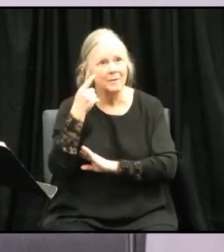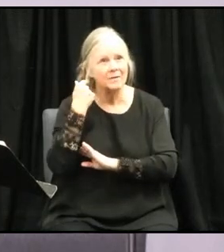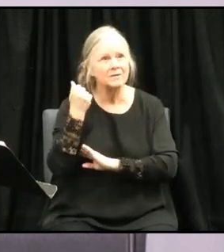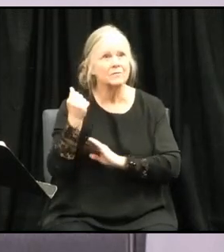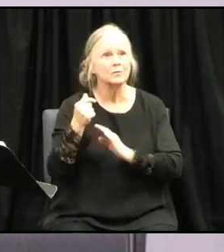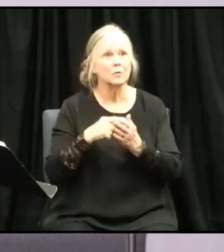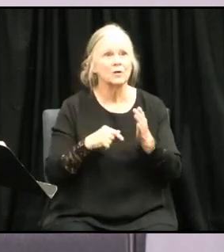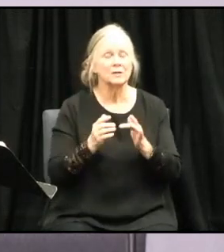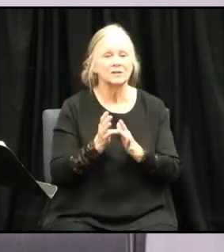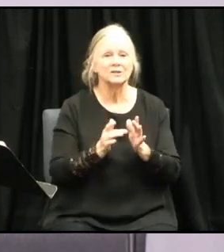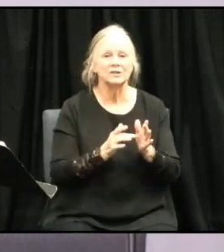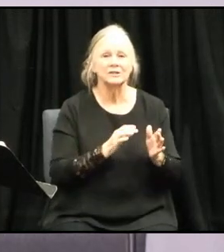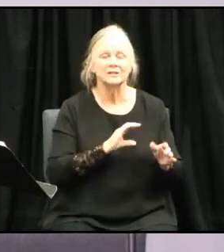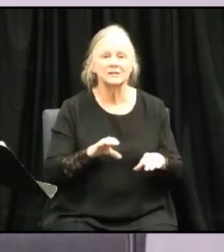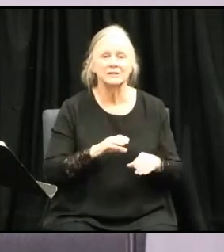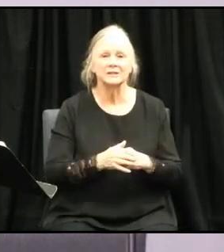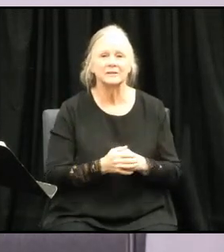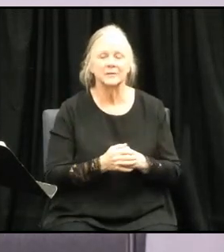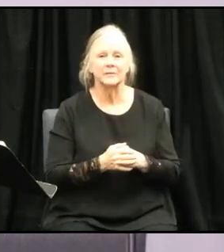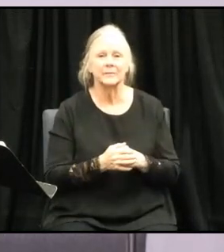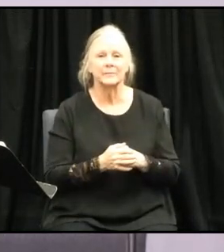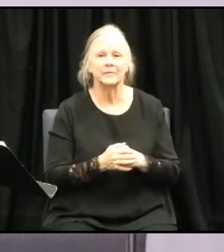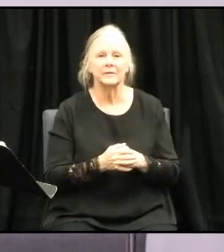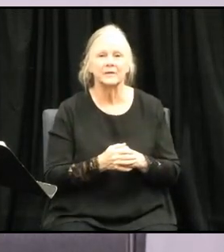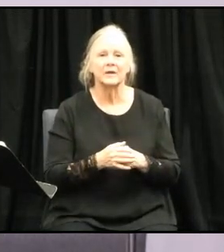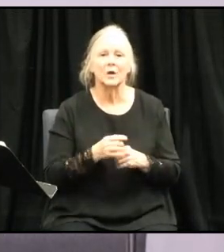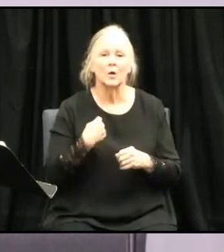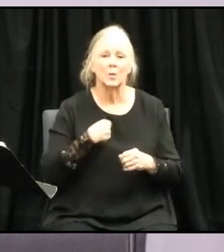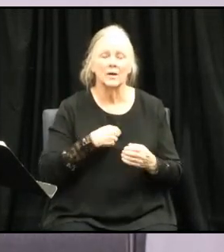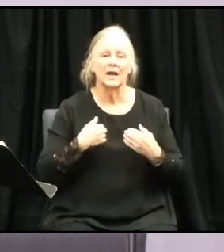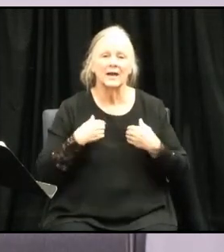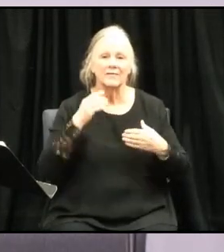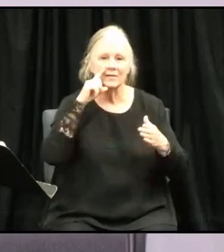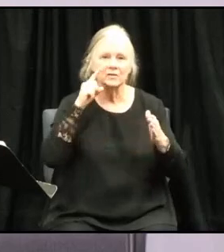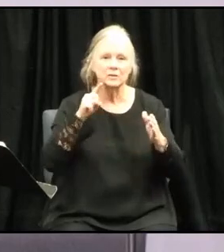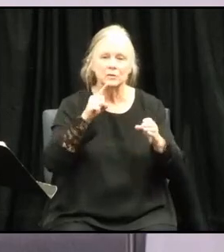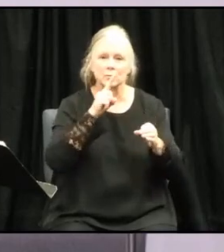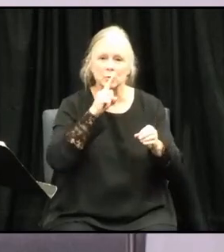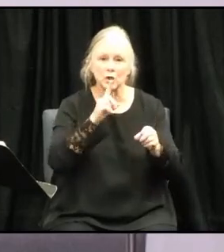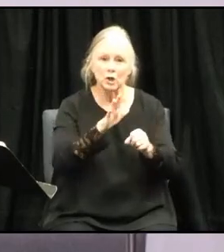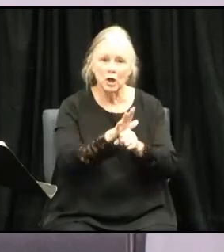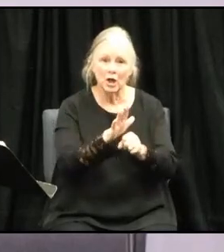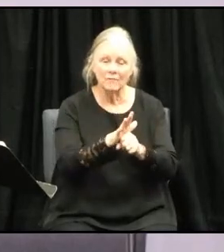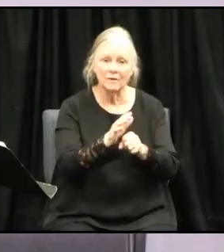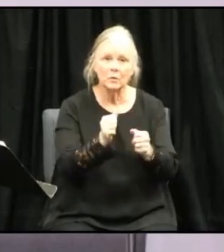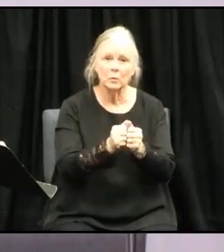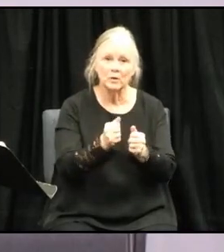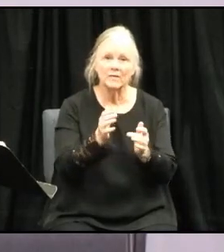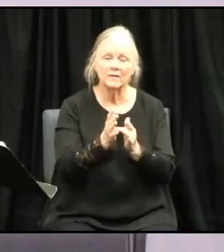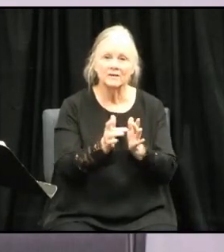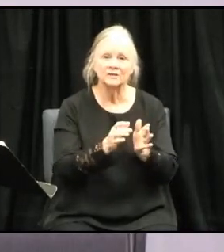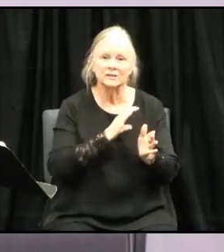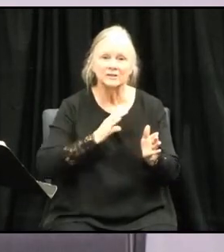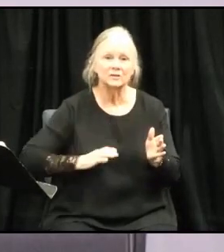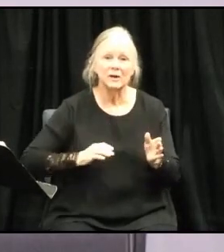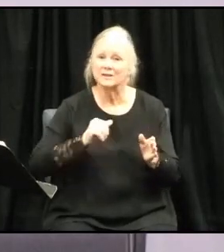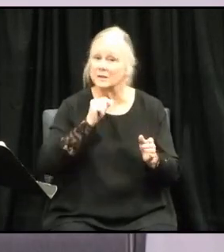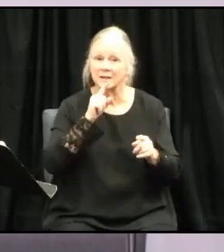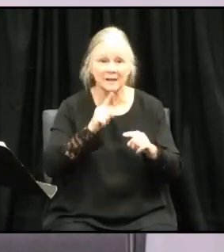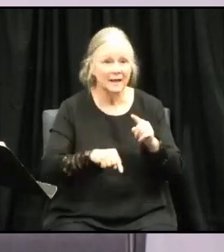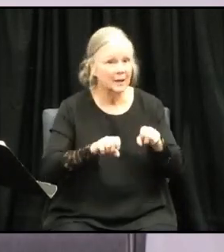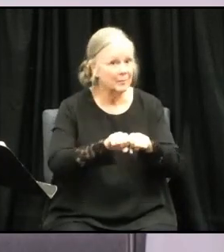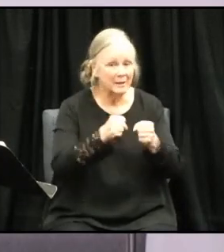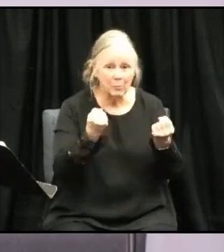unbreakable covenant with us in Jesus Christ. Unbreakable because it's based exclusively upon the faithfulness of